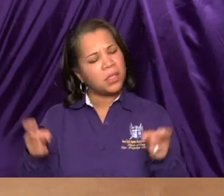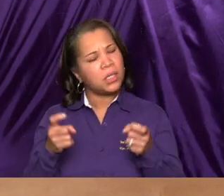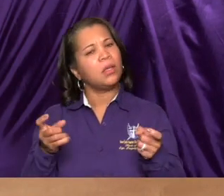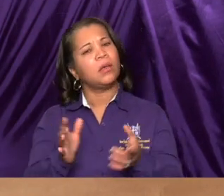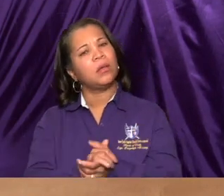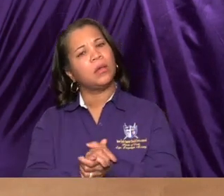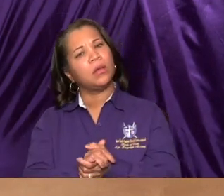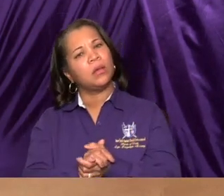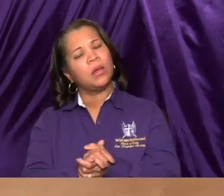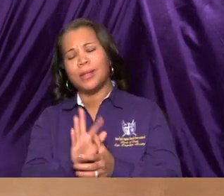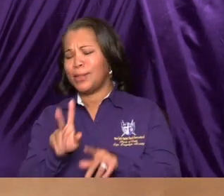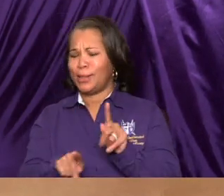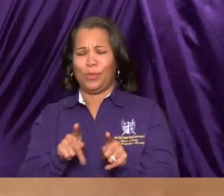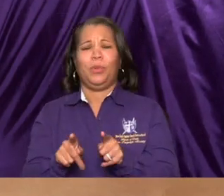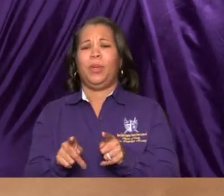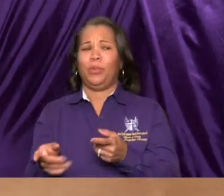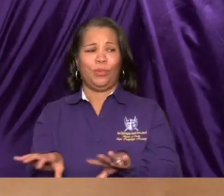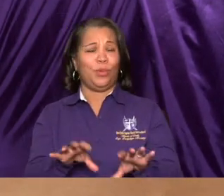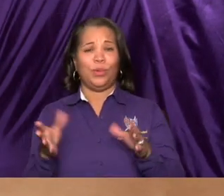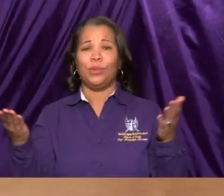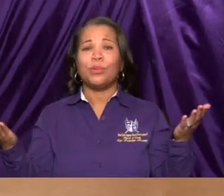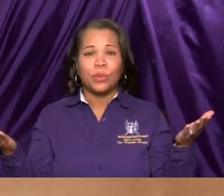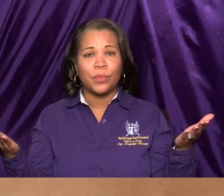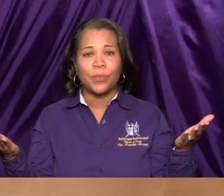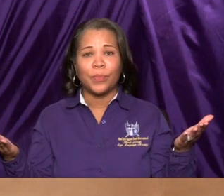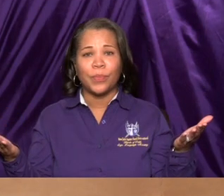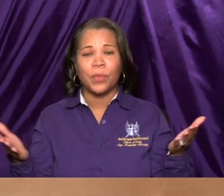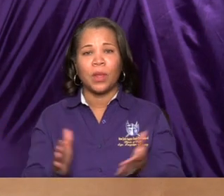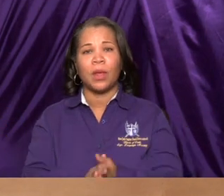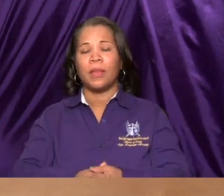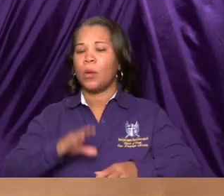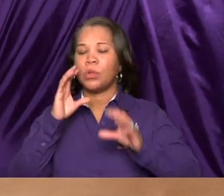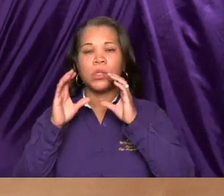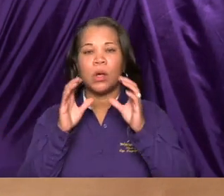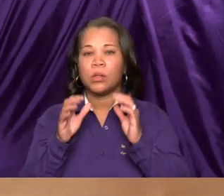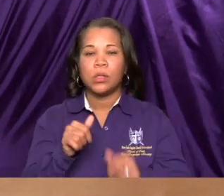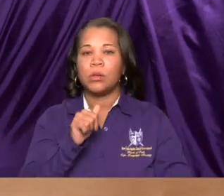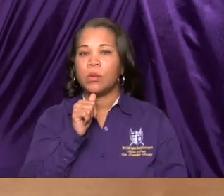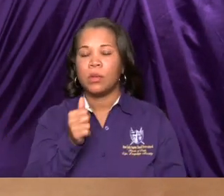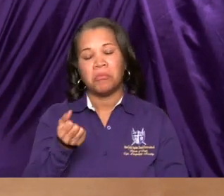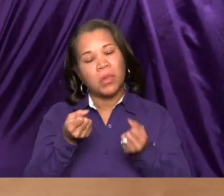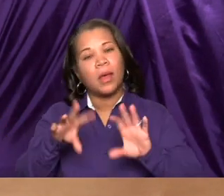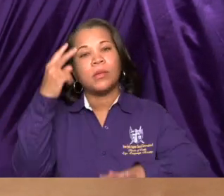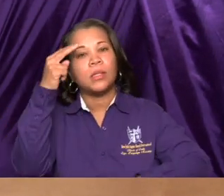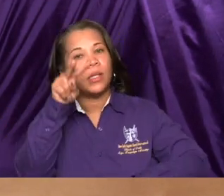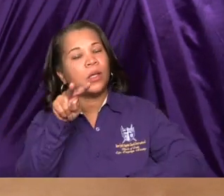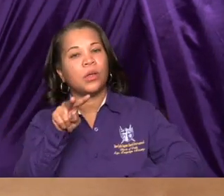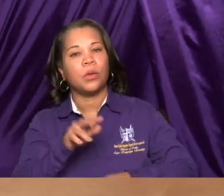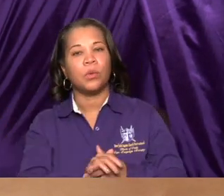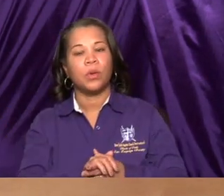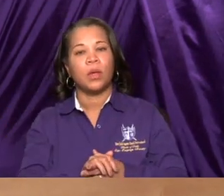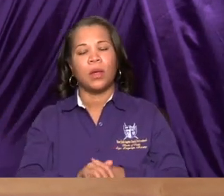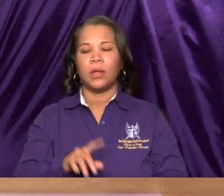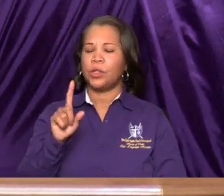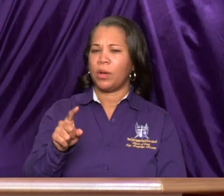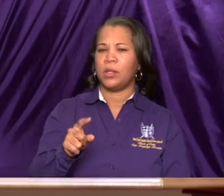And this is what people do. They will engage you without seeing you and trying to diagnose your